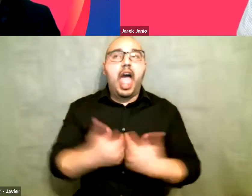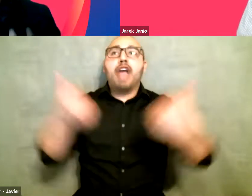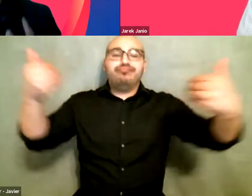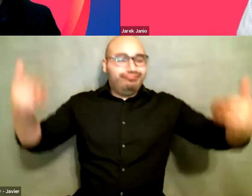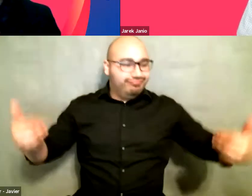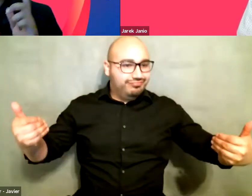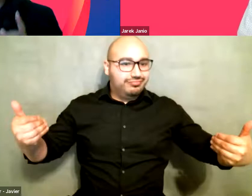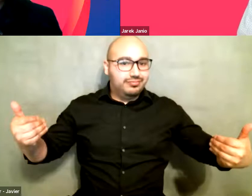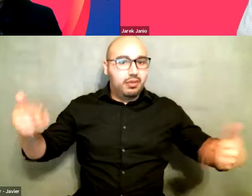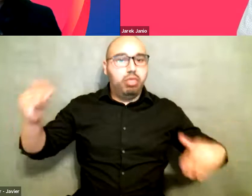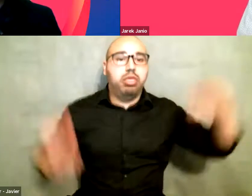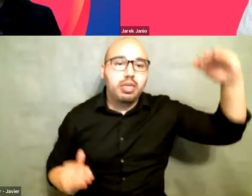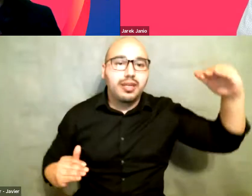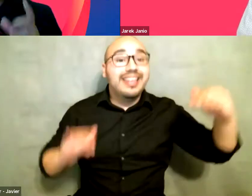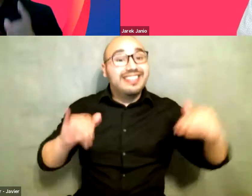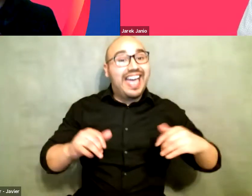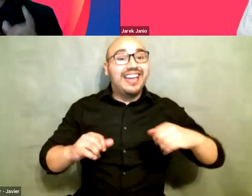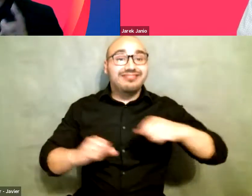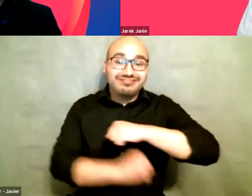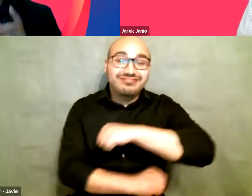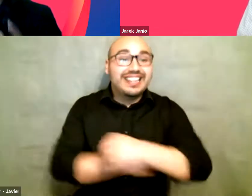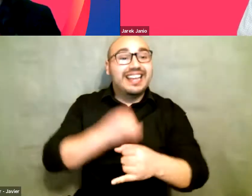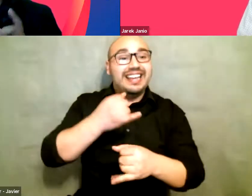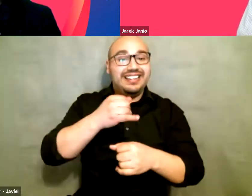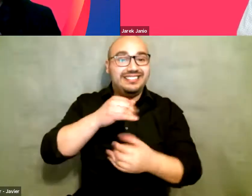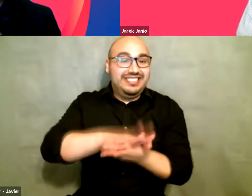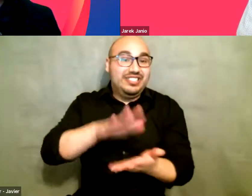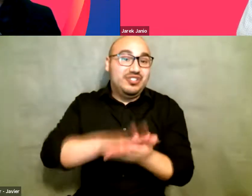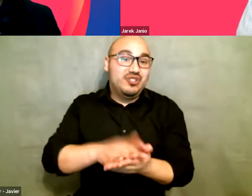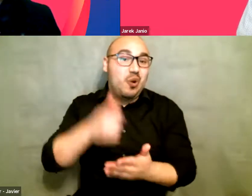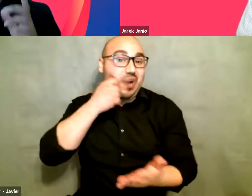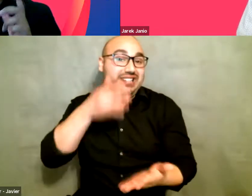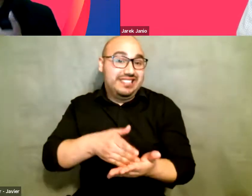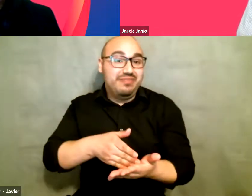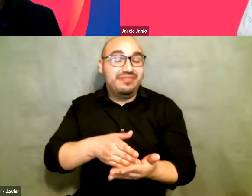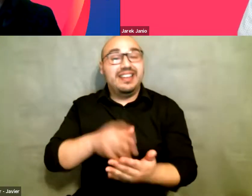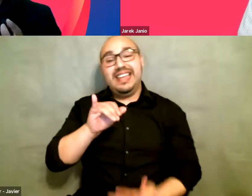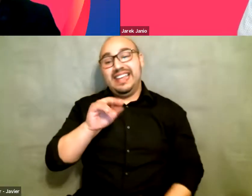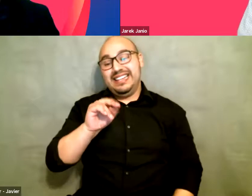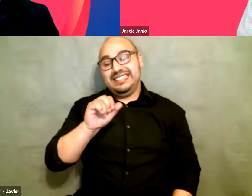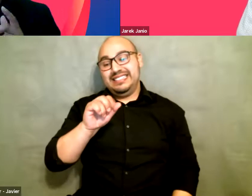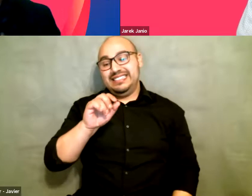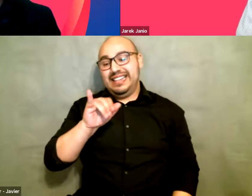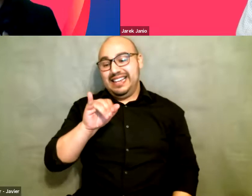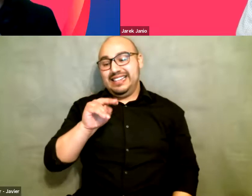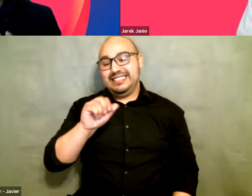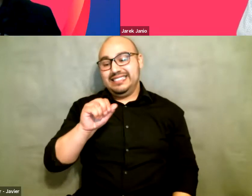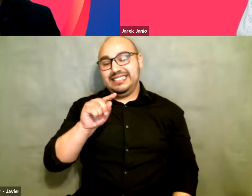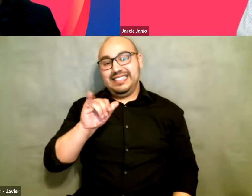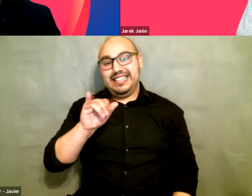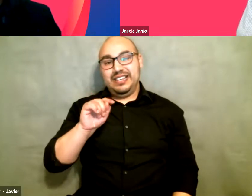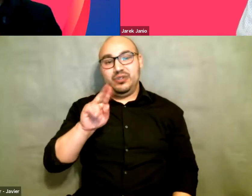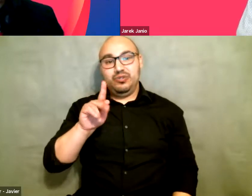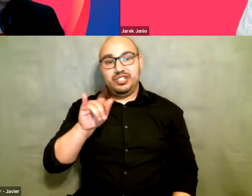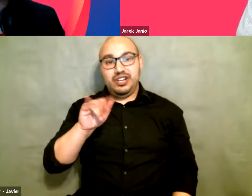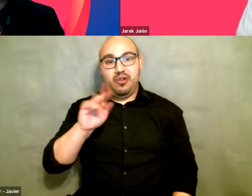of institutional racism. We have to call it what it is. It's a lingering vestige of institutional